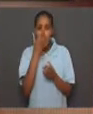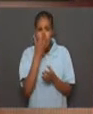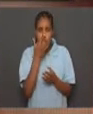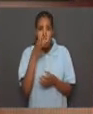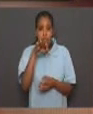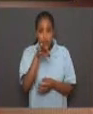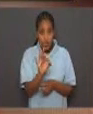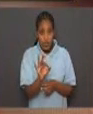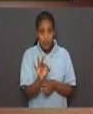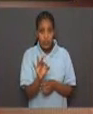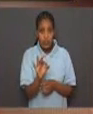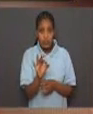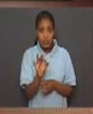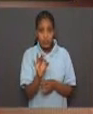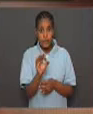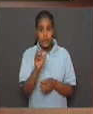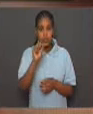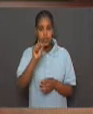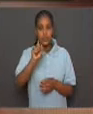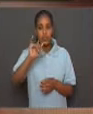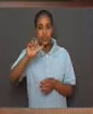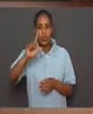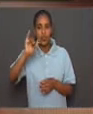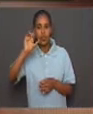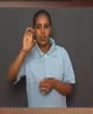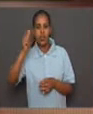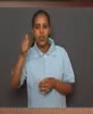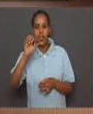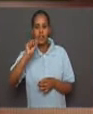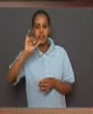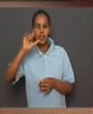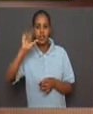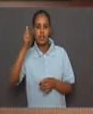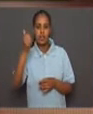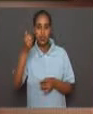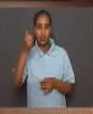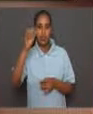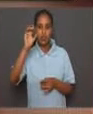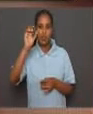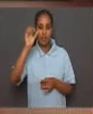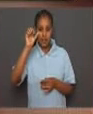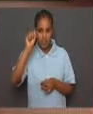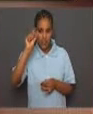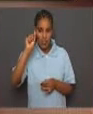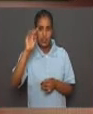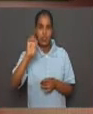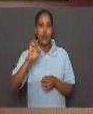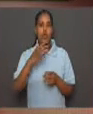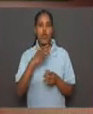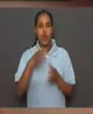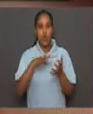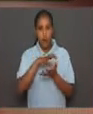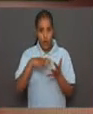commonly found as silica and silicate compounds.